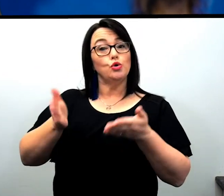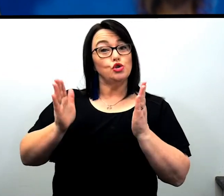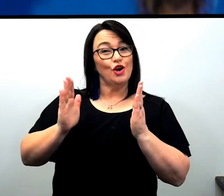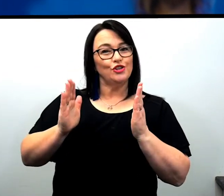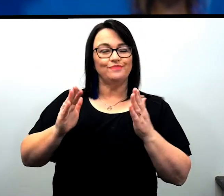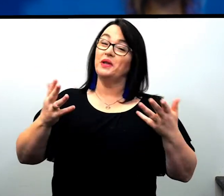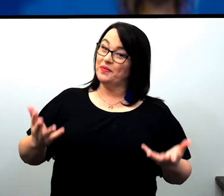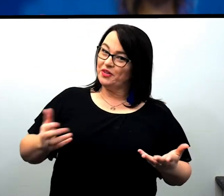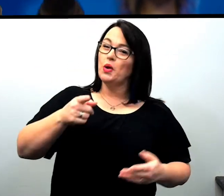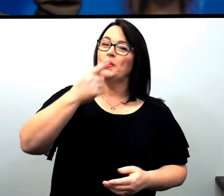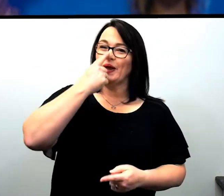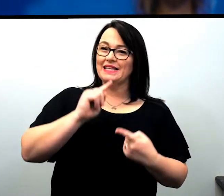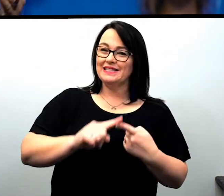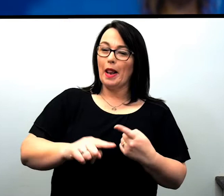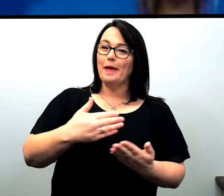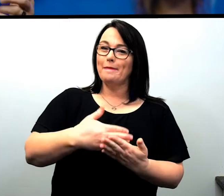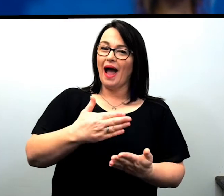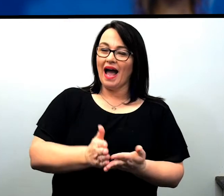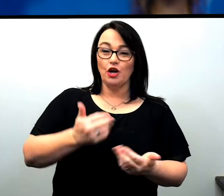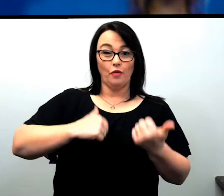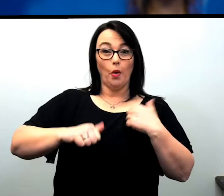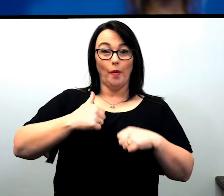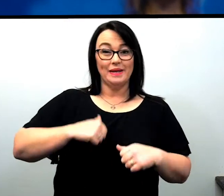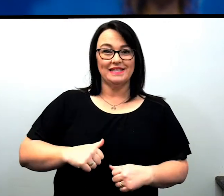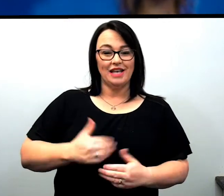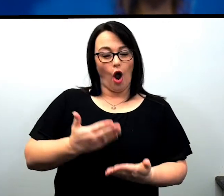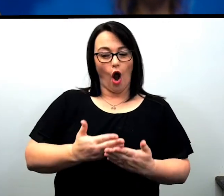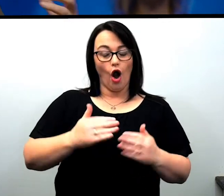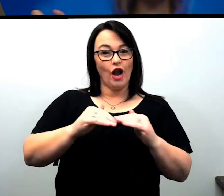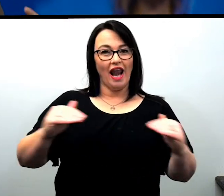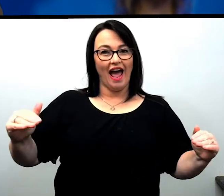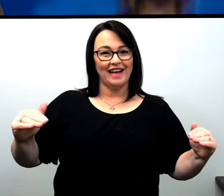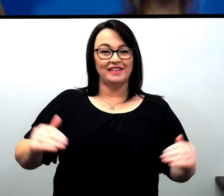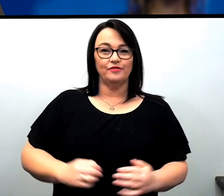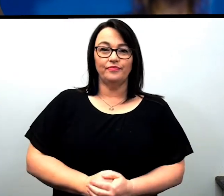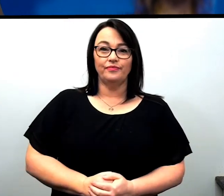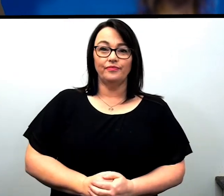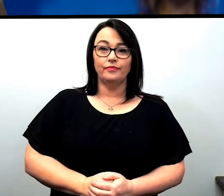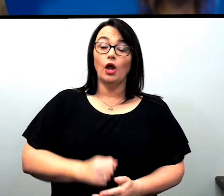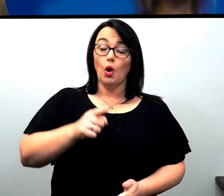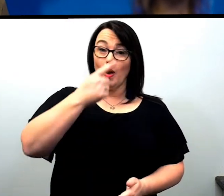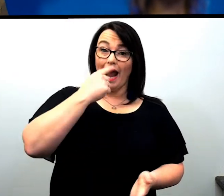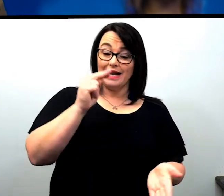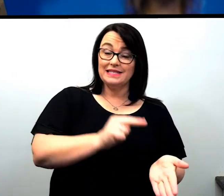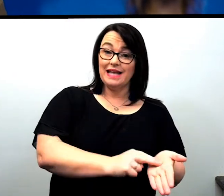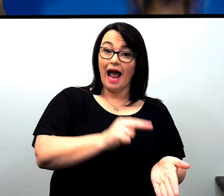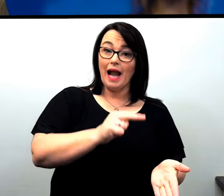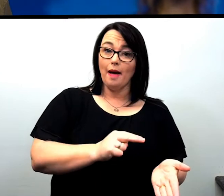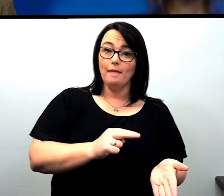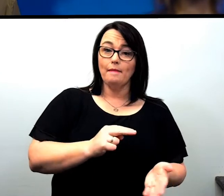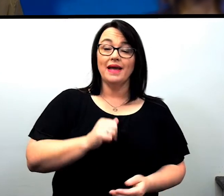be part of Equippers, and you can be a part of Equippers online. And so stay tuned. In fact, you can sign up if you want to find out